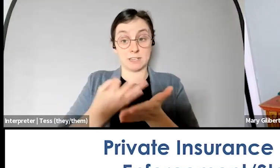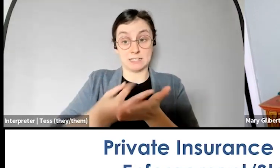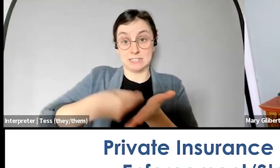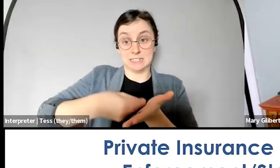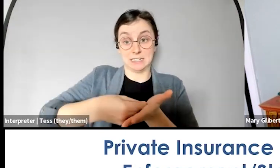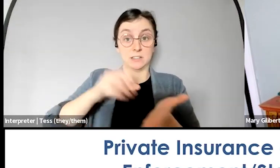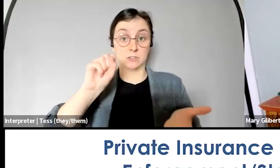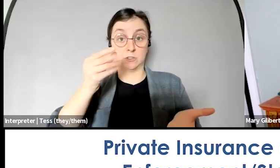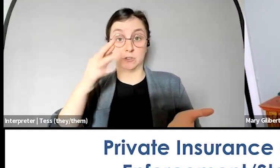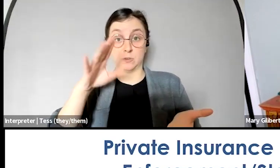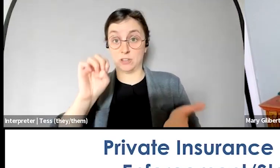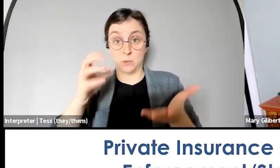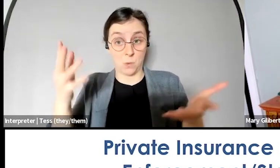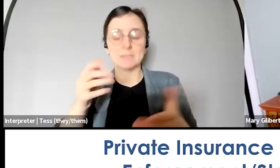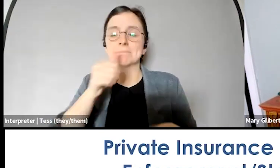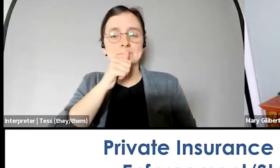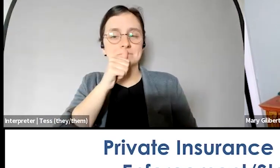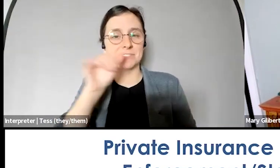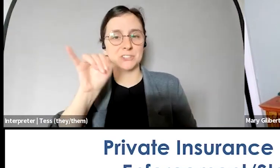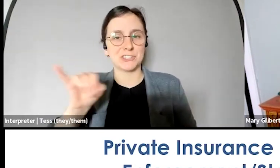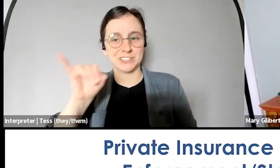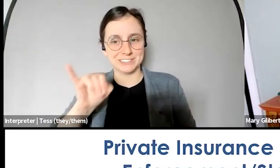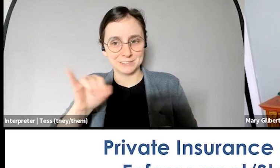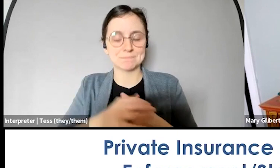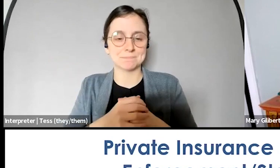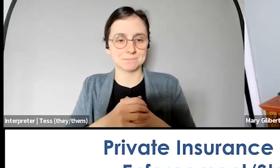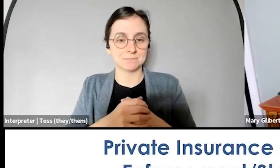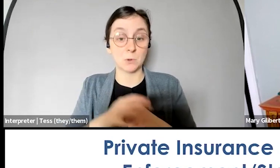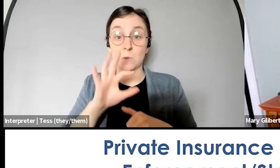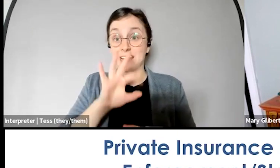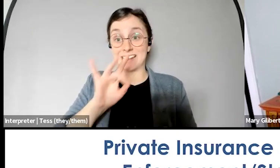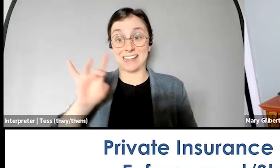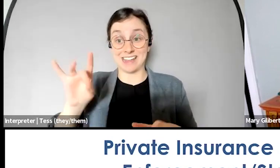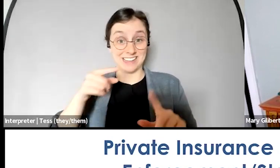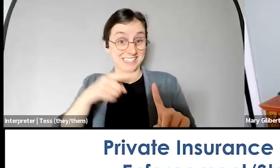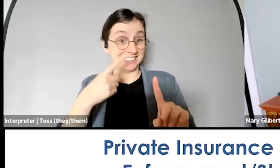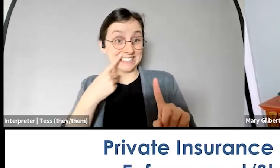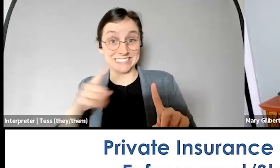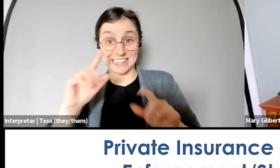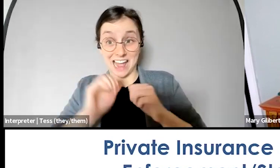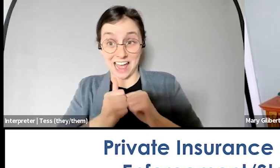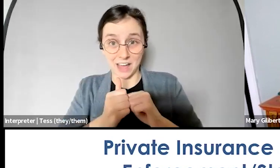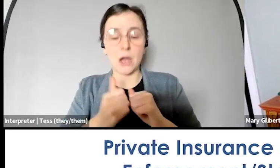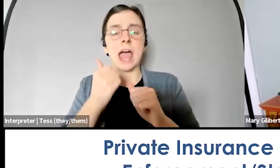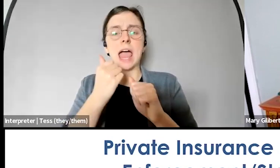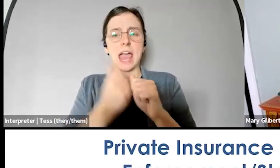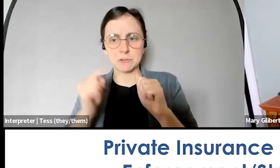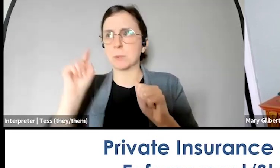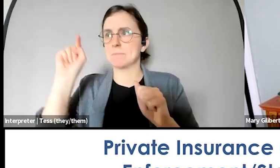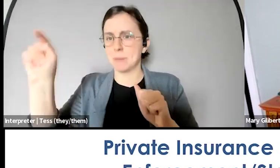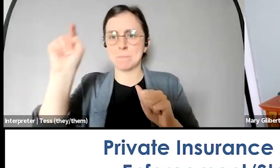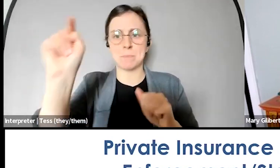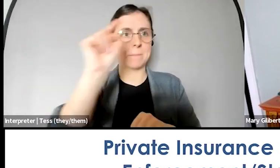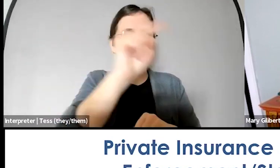sources is private insurance, right? In order for 988 to be successful, everybody has to do their share,